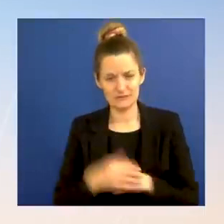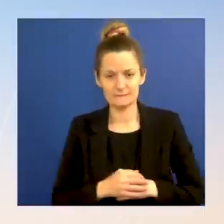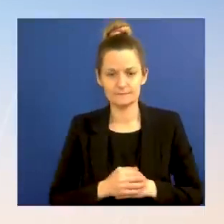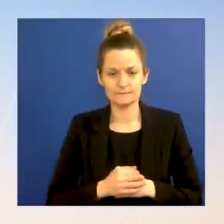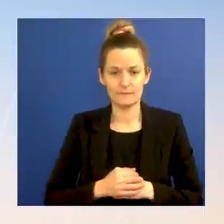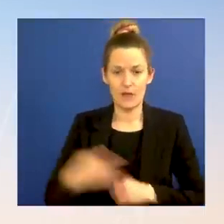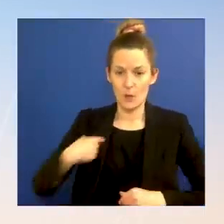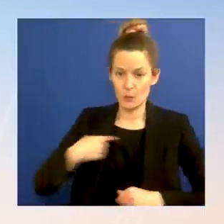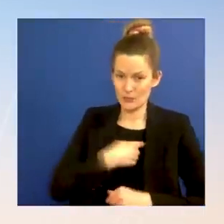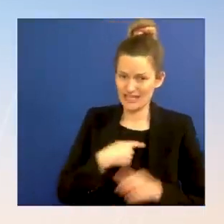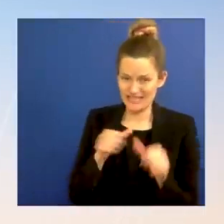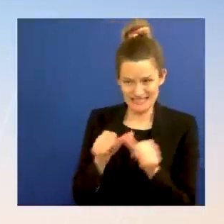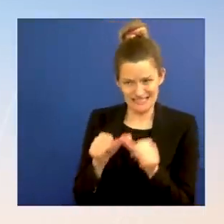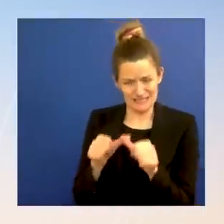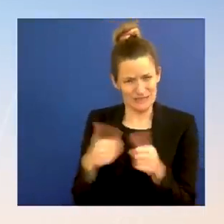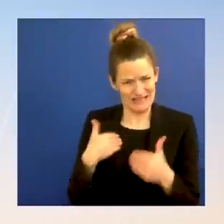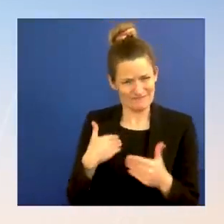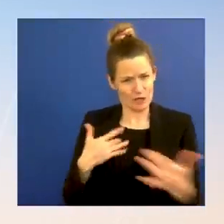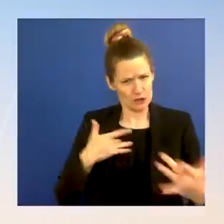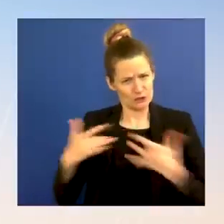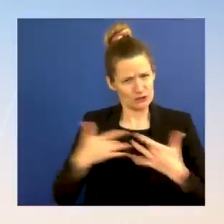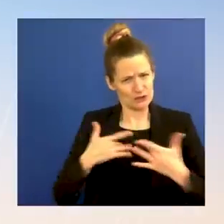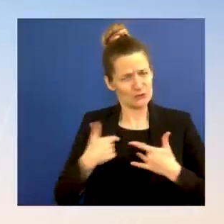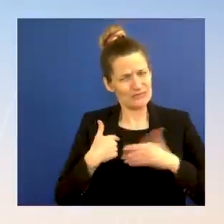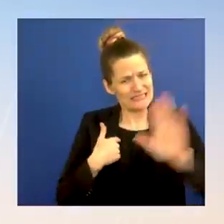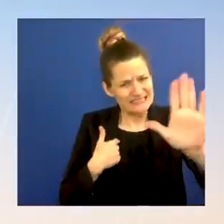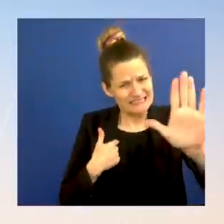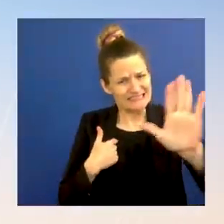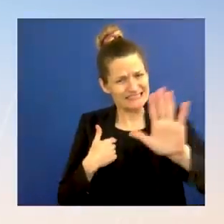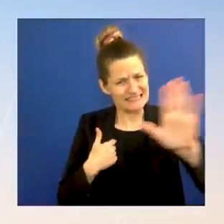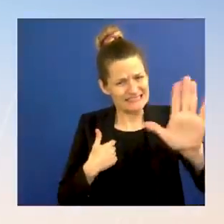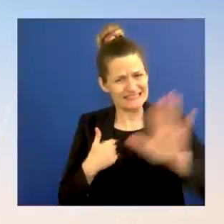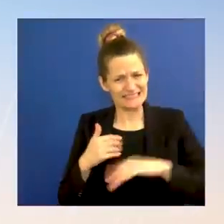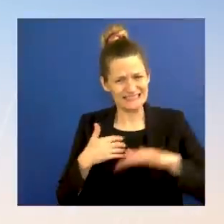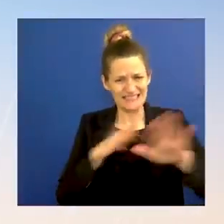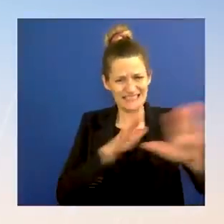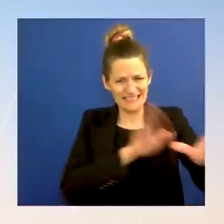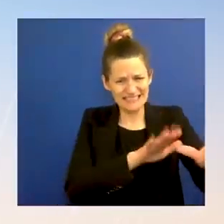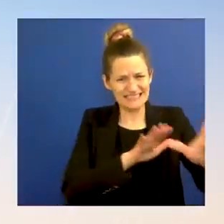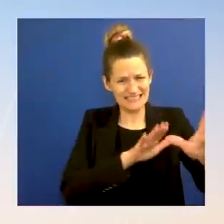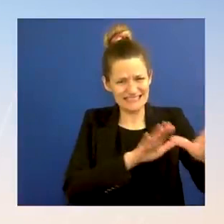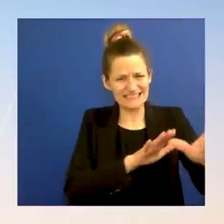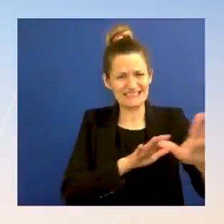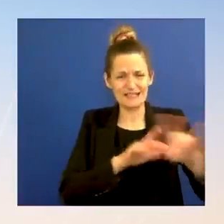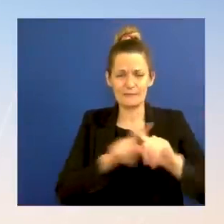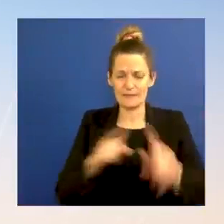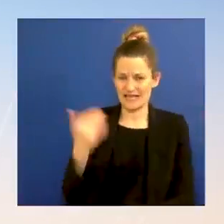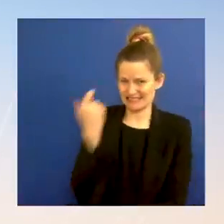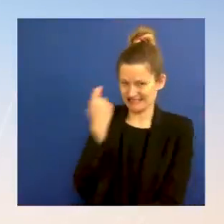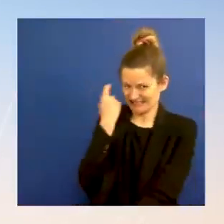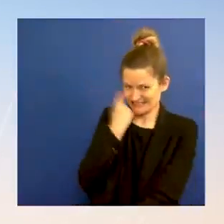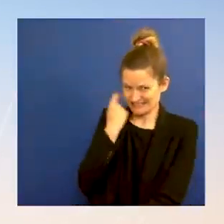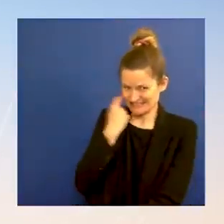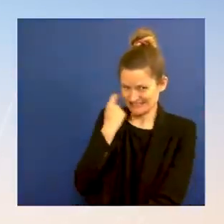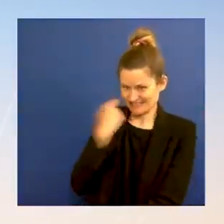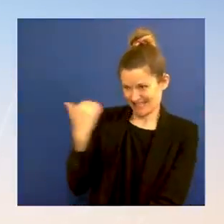that just on the in the developments that have happened overnight as it relates to the nuclear power plant, I mean, obviously, the Russian government's